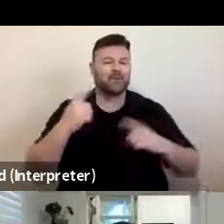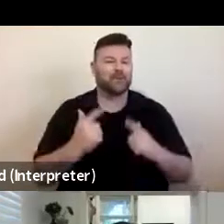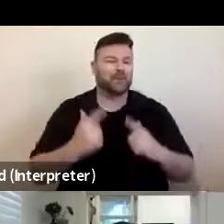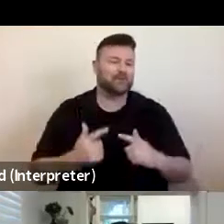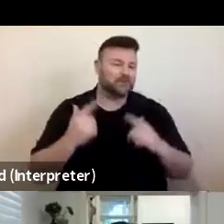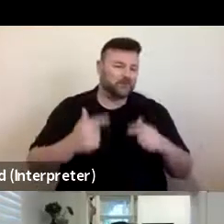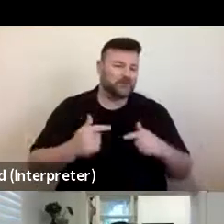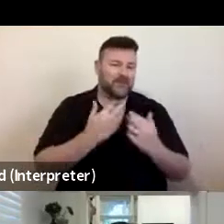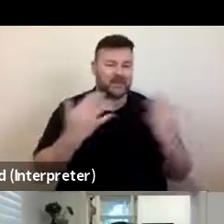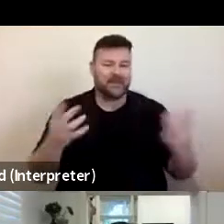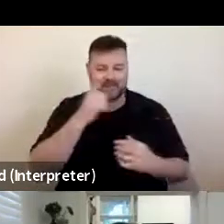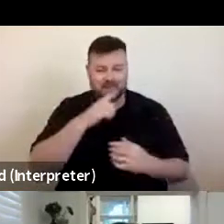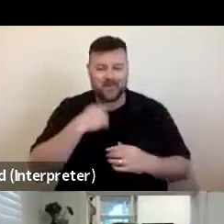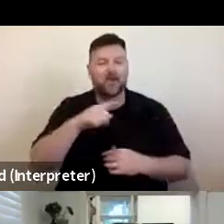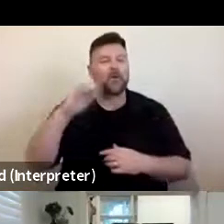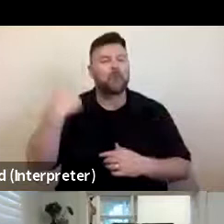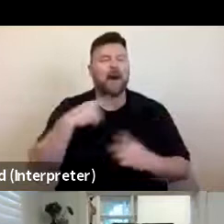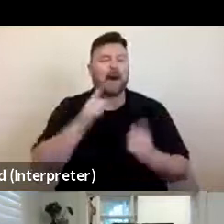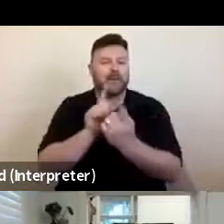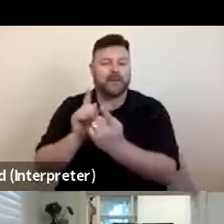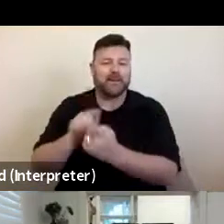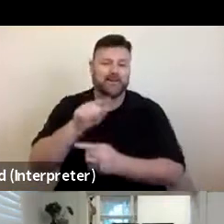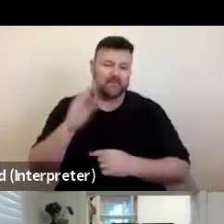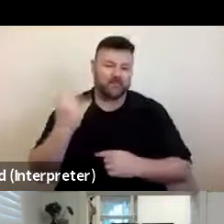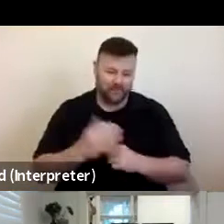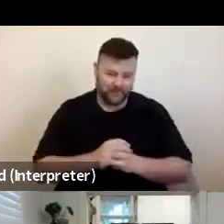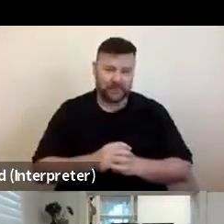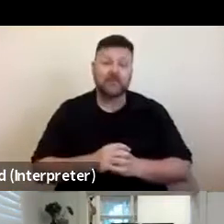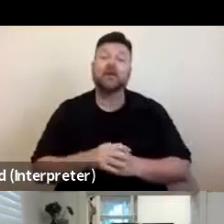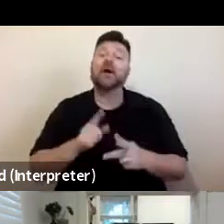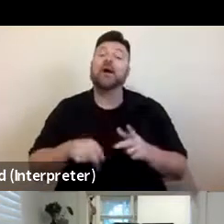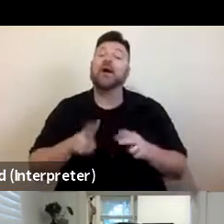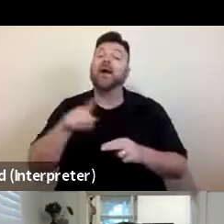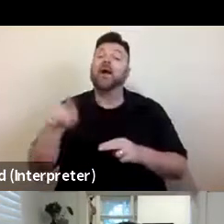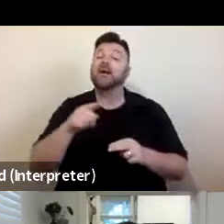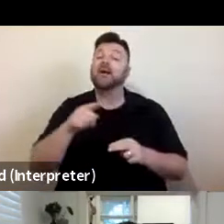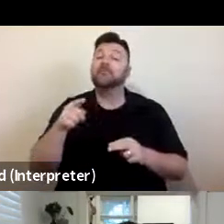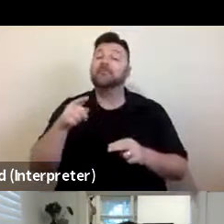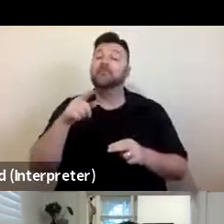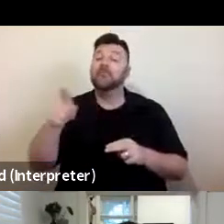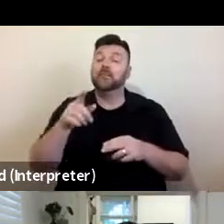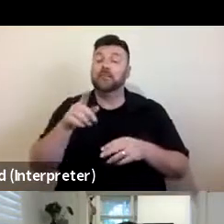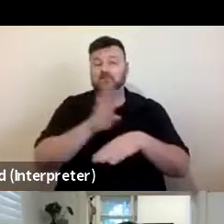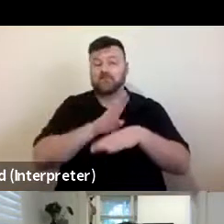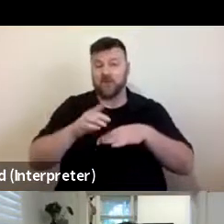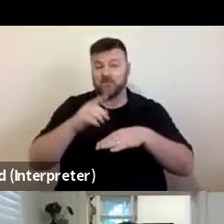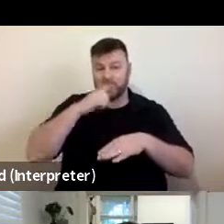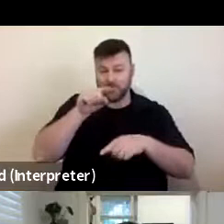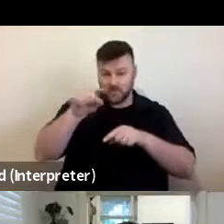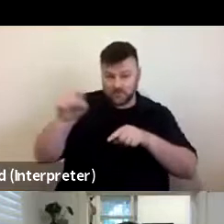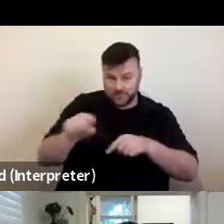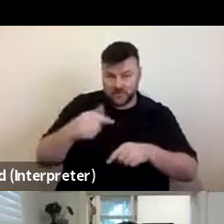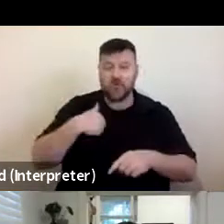doing bios and you've met everybody before. But if our panelists would just like to, when you speak for the first time, just